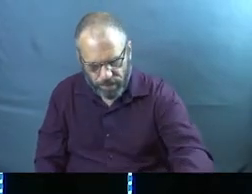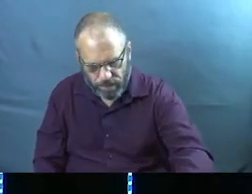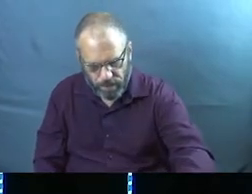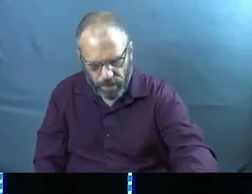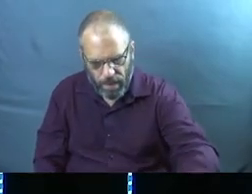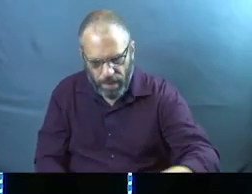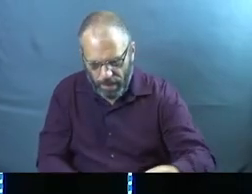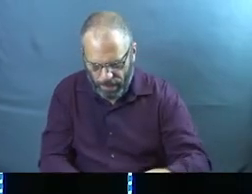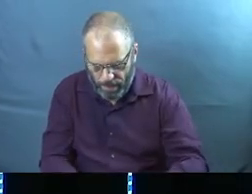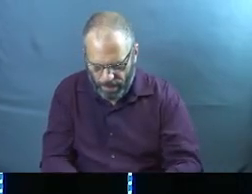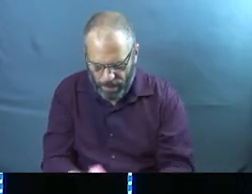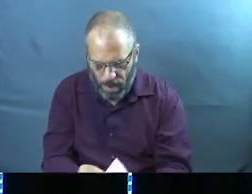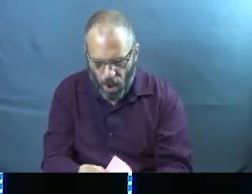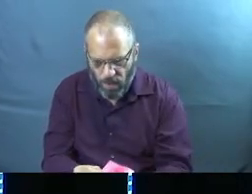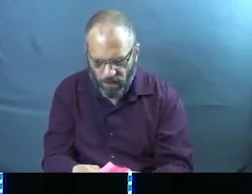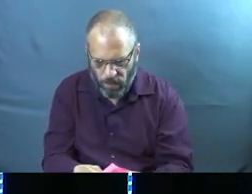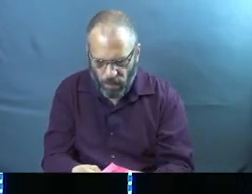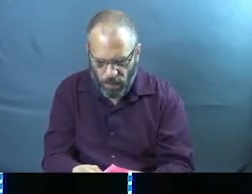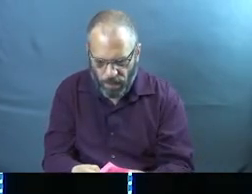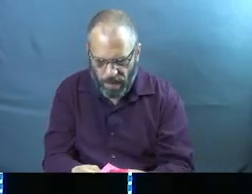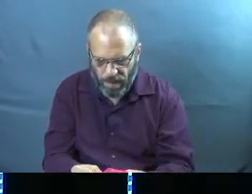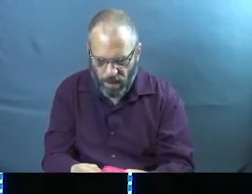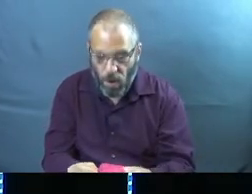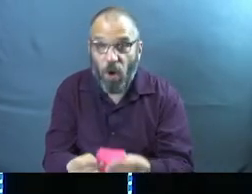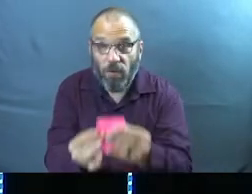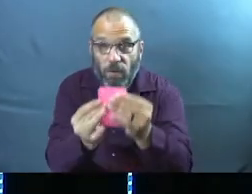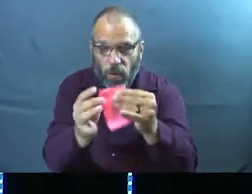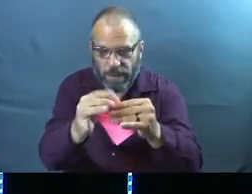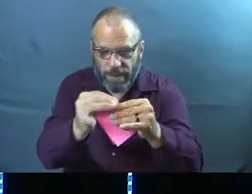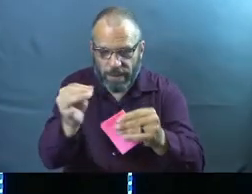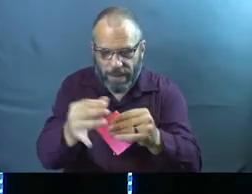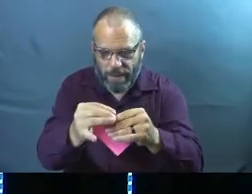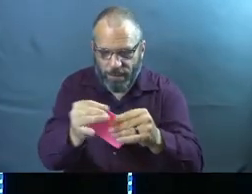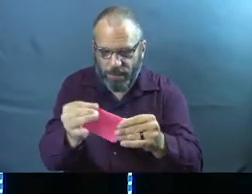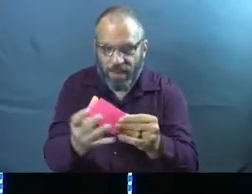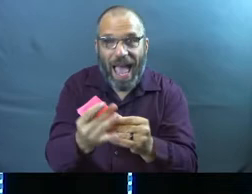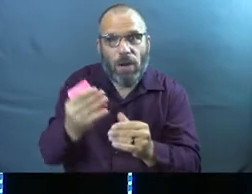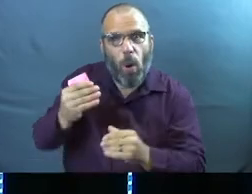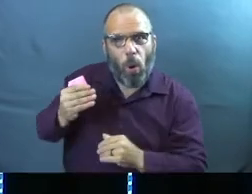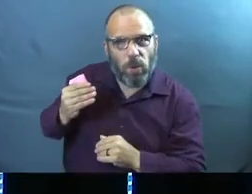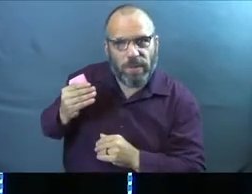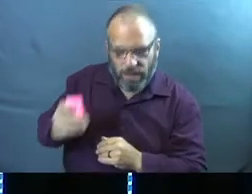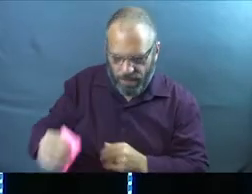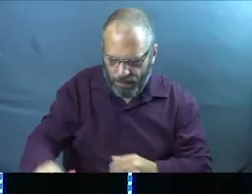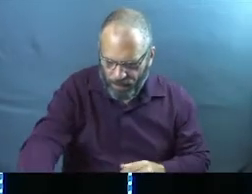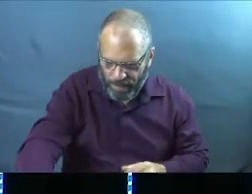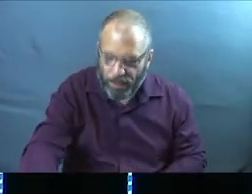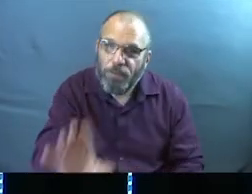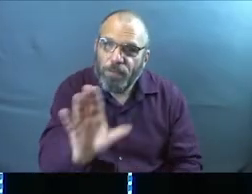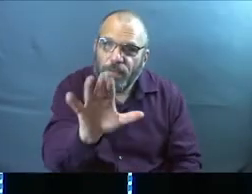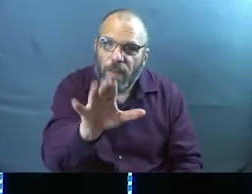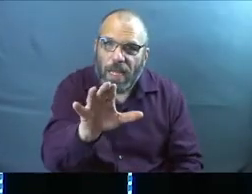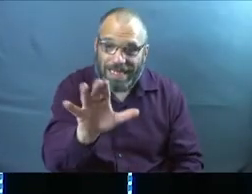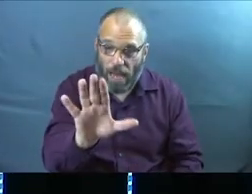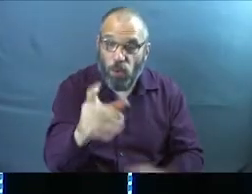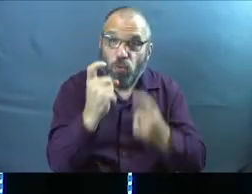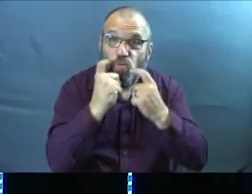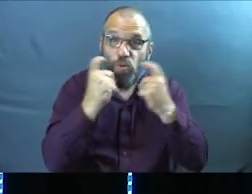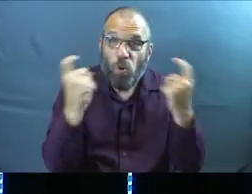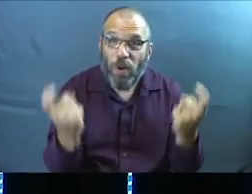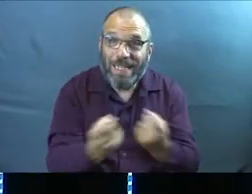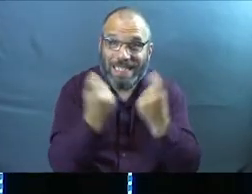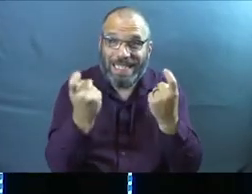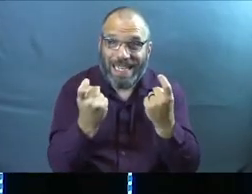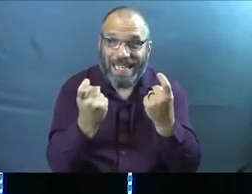Maybe it wasn't the big thing. Maybe what's got you is you're like, I don't have anything like that. What's got you is the sin that you